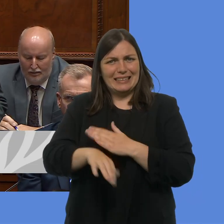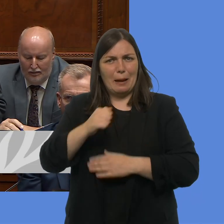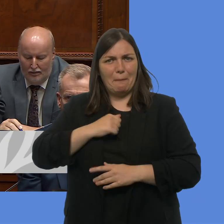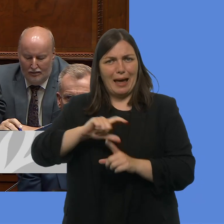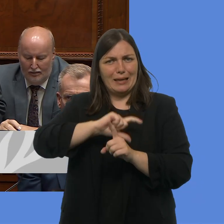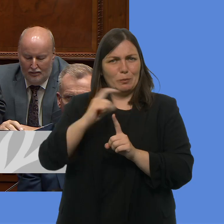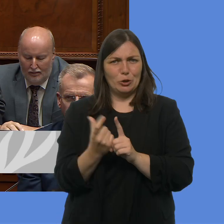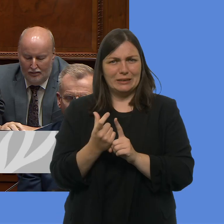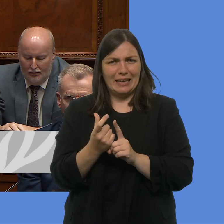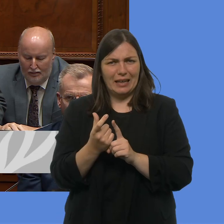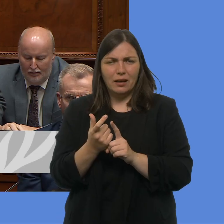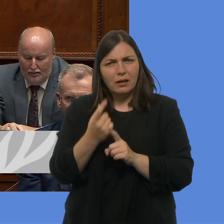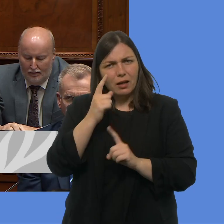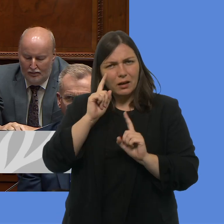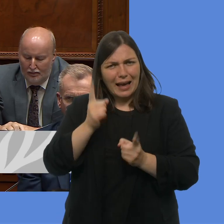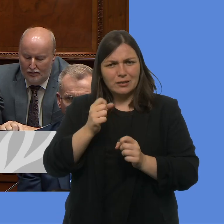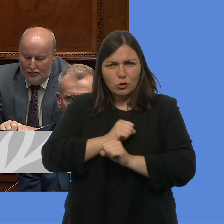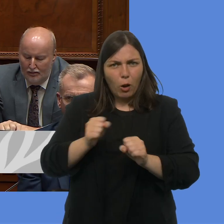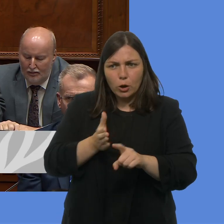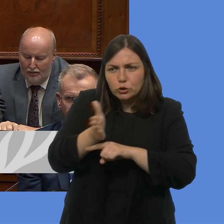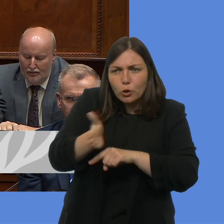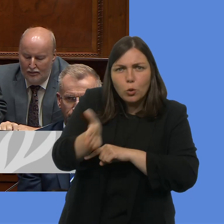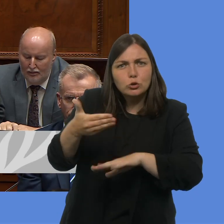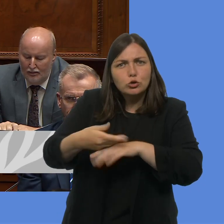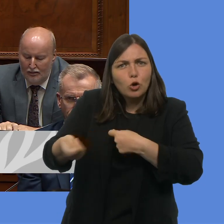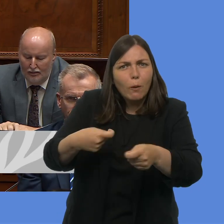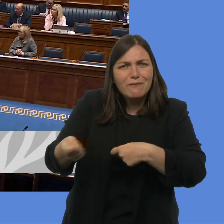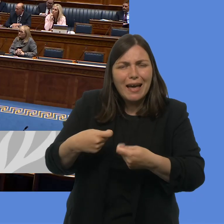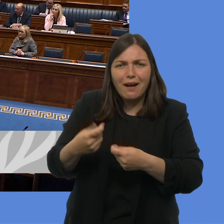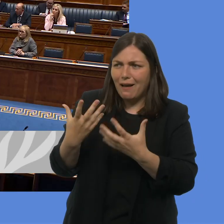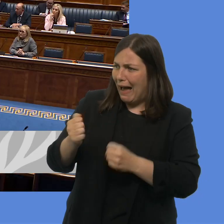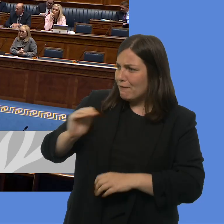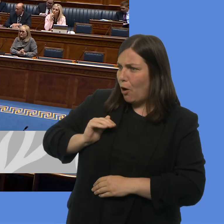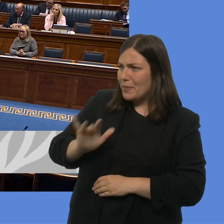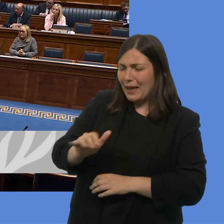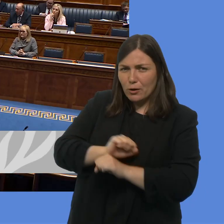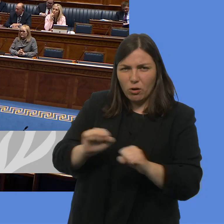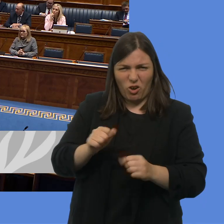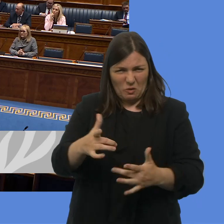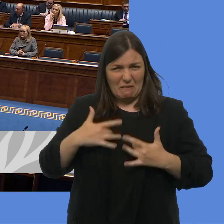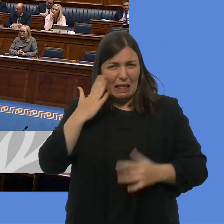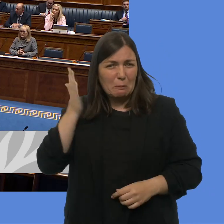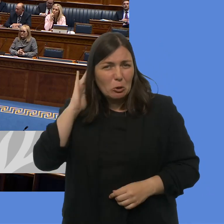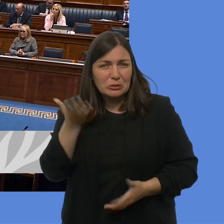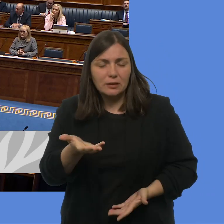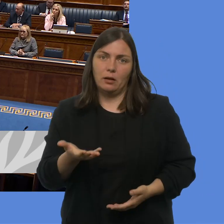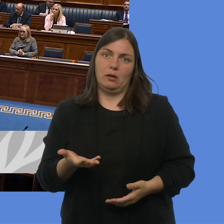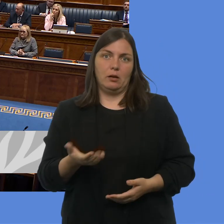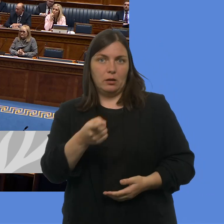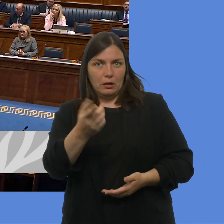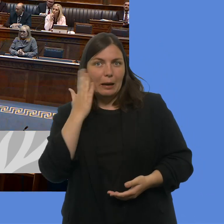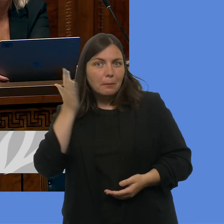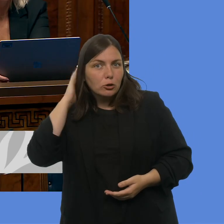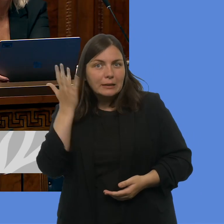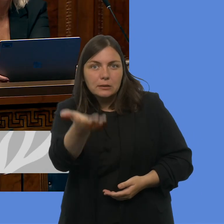with the armed forces within their council? Do you not see the hypocrisy of that? First Minister. Do you not see the hypocrisy in going against